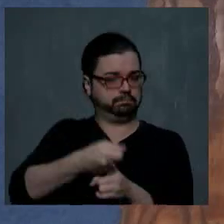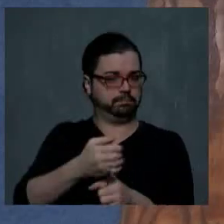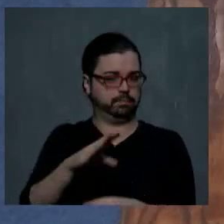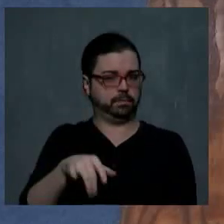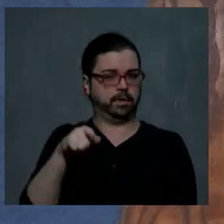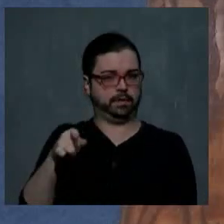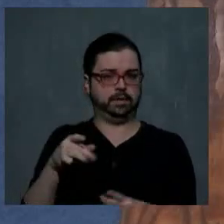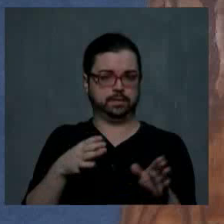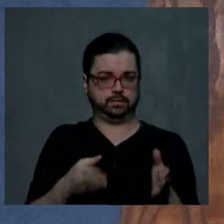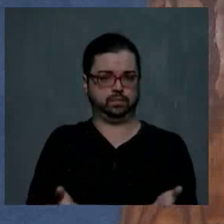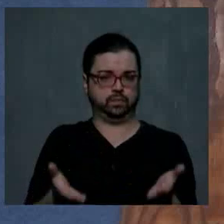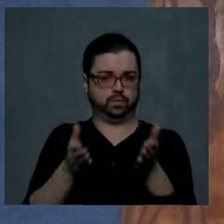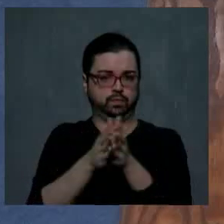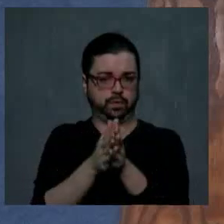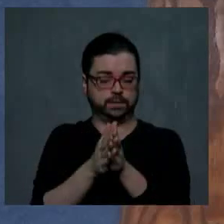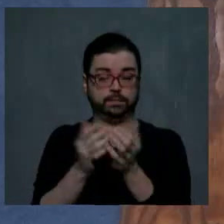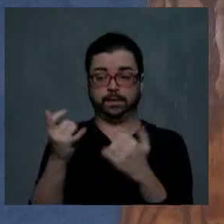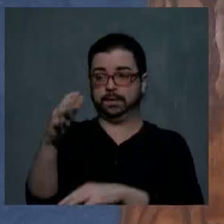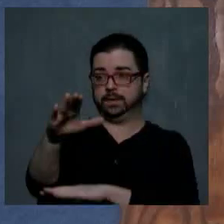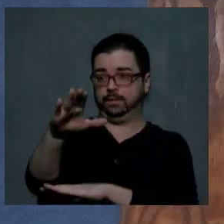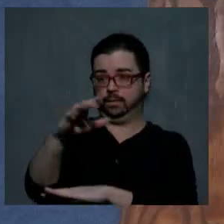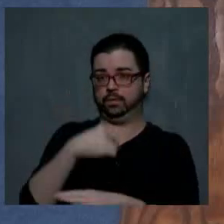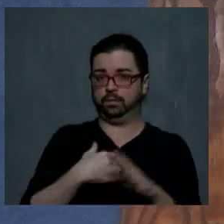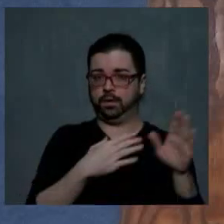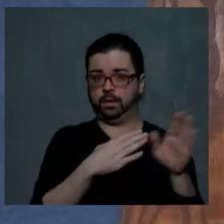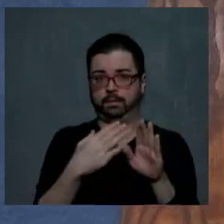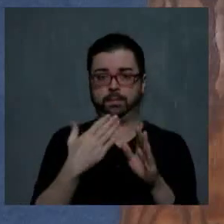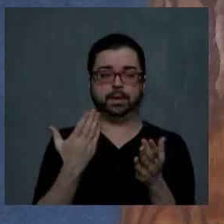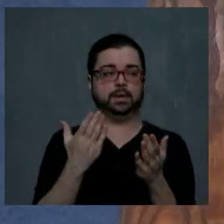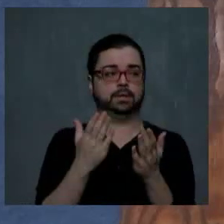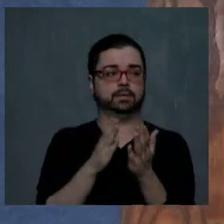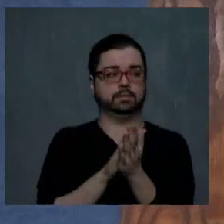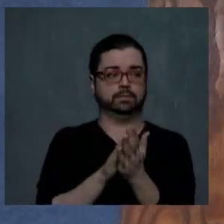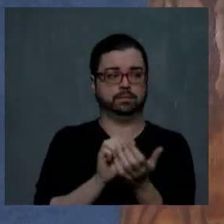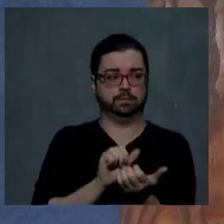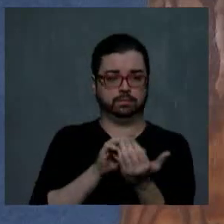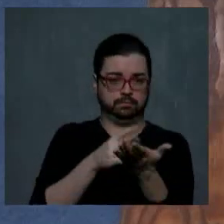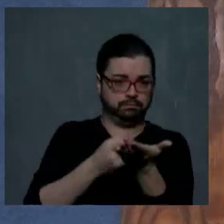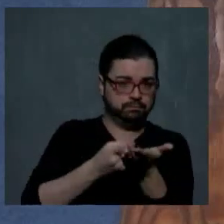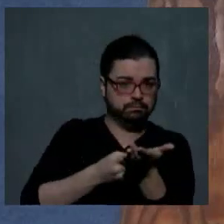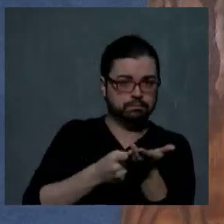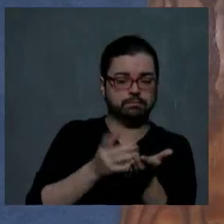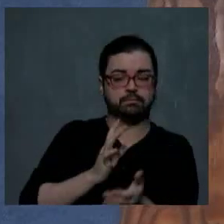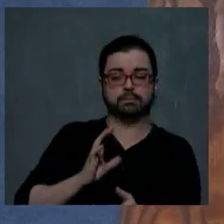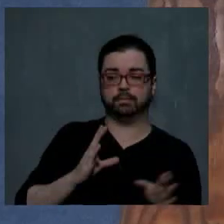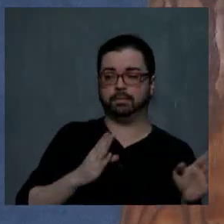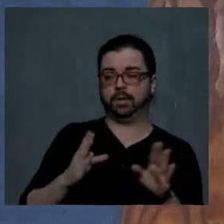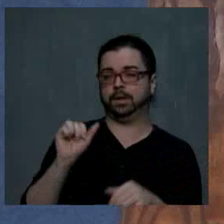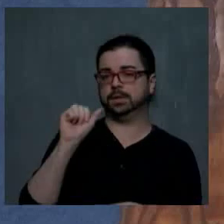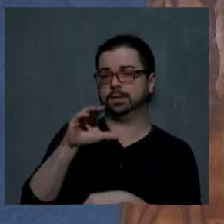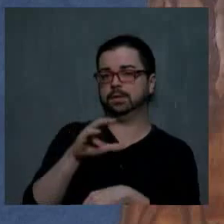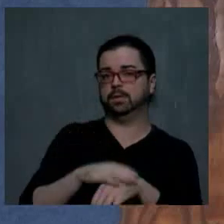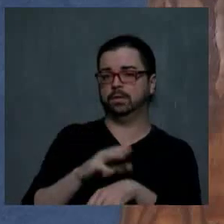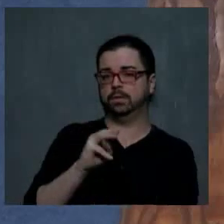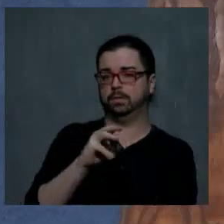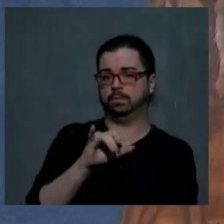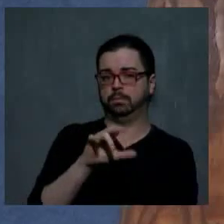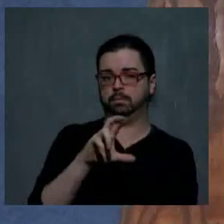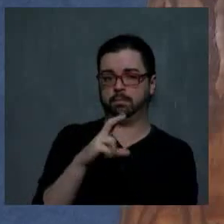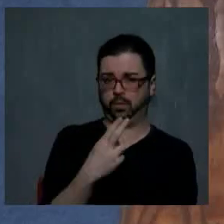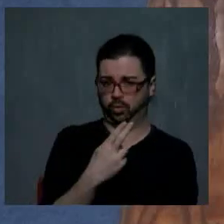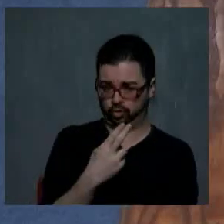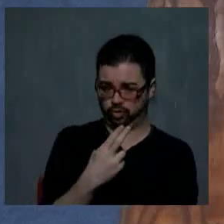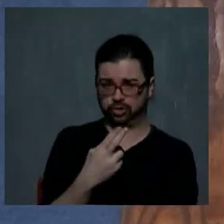address the plan first submitted on March 17, 2017, that had undergone only slight changes through the various deferments by the